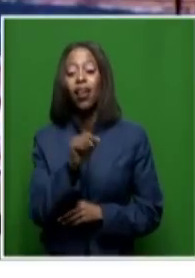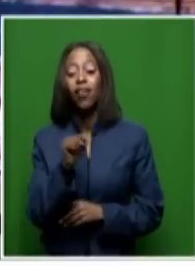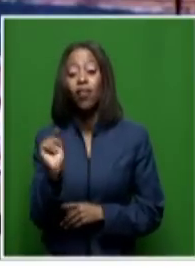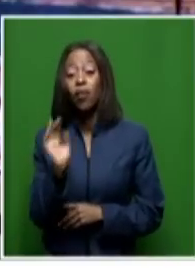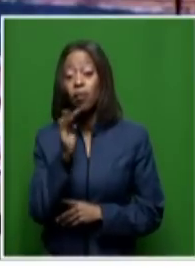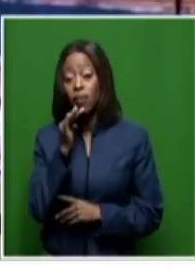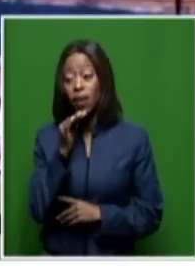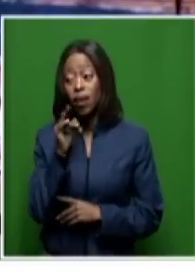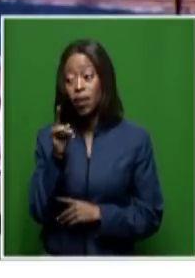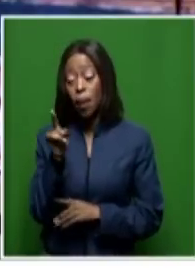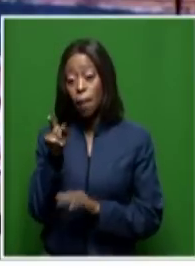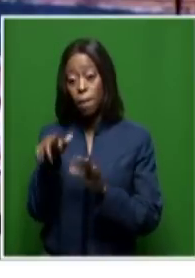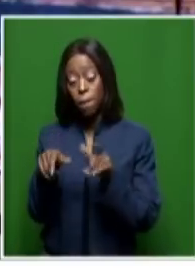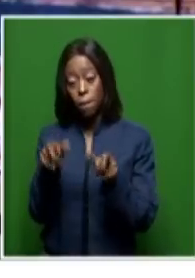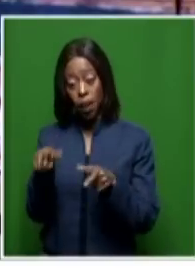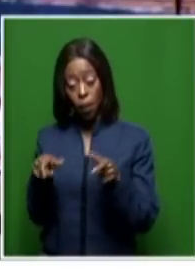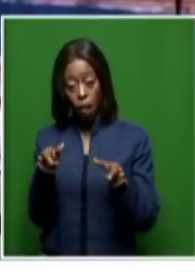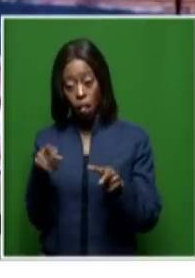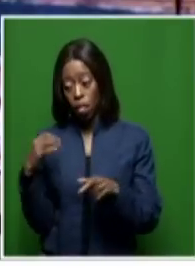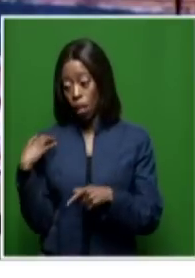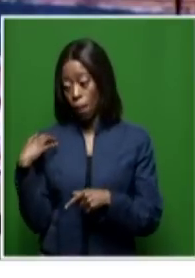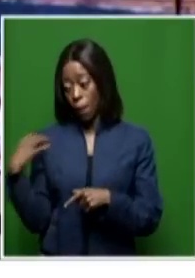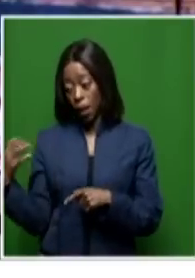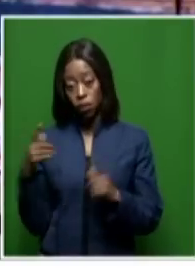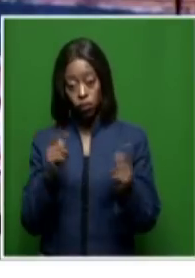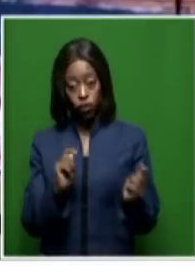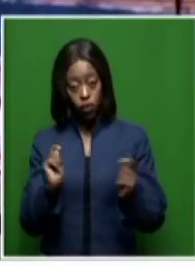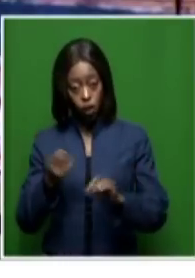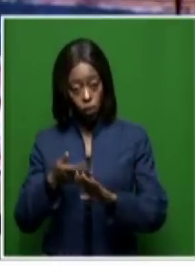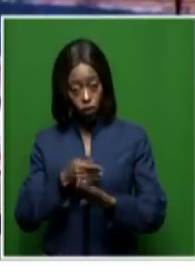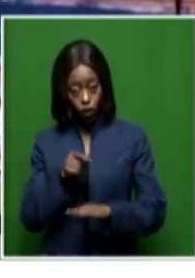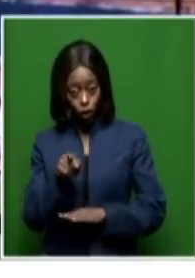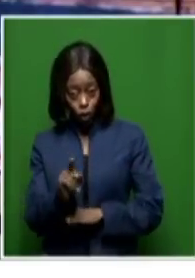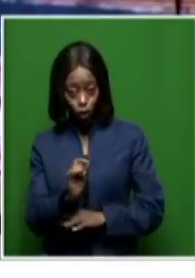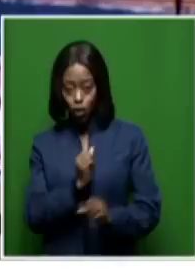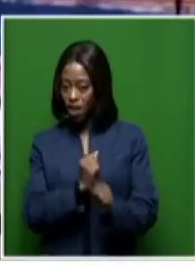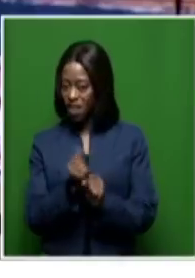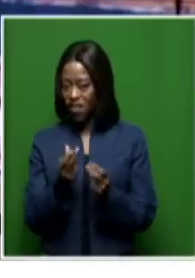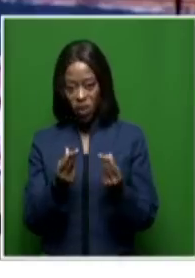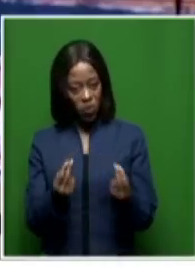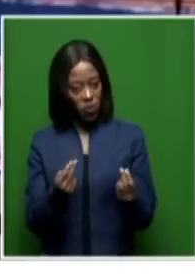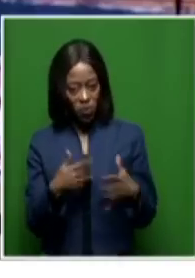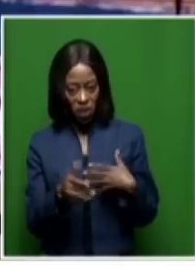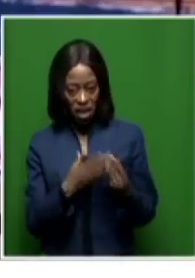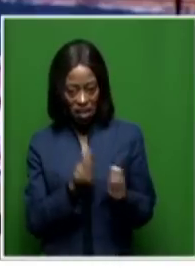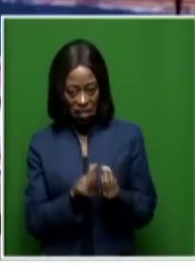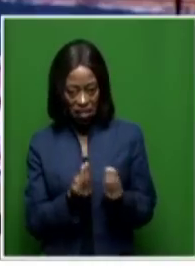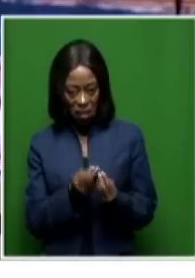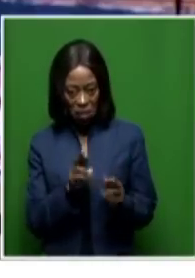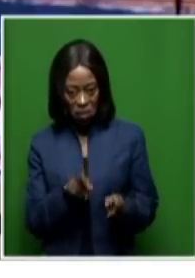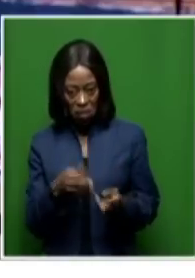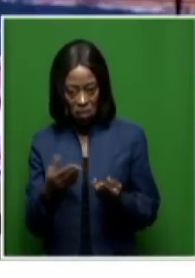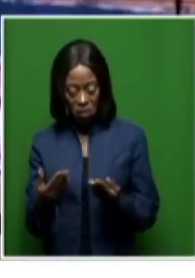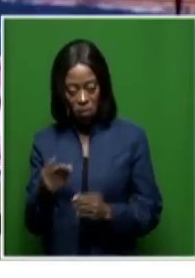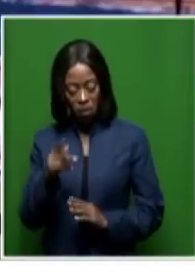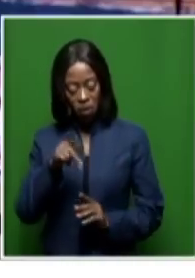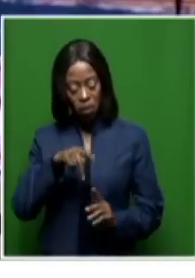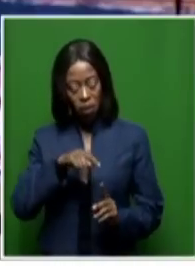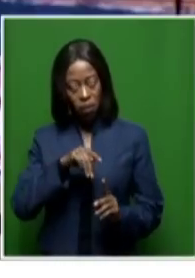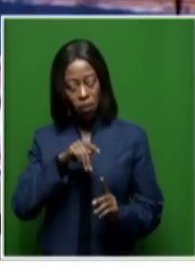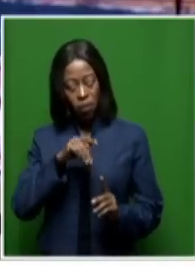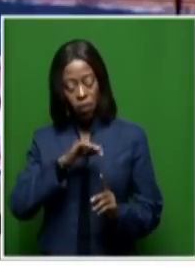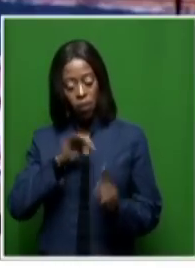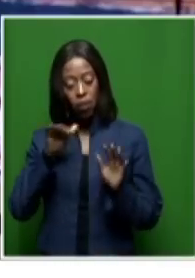your predecessors as ministers of transport did not act on the recommendations of the derailed